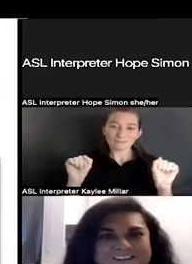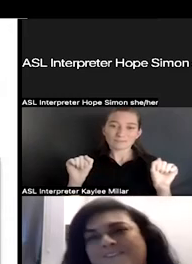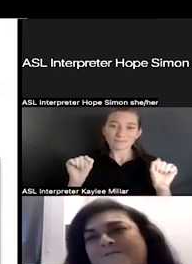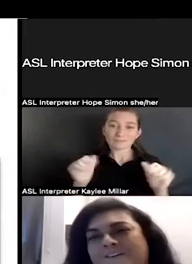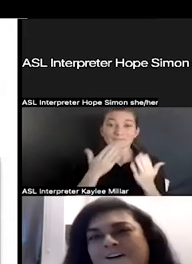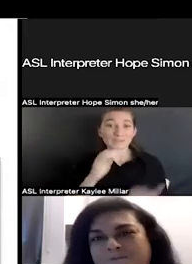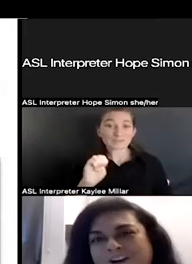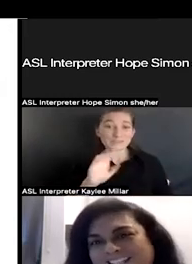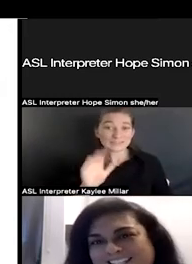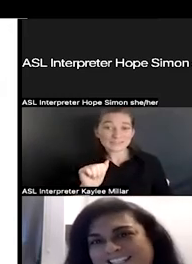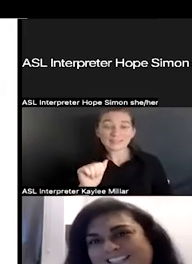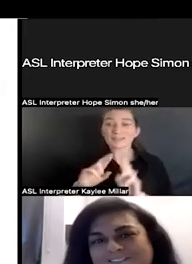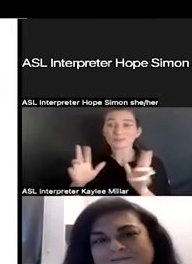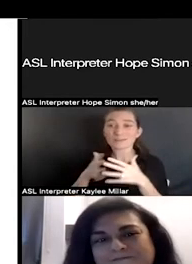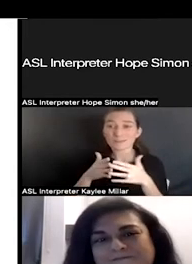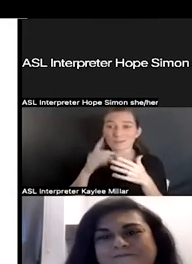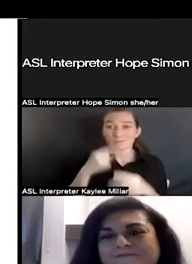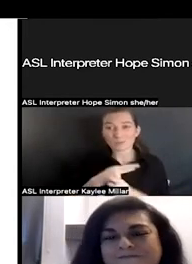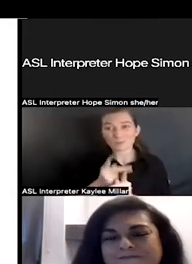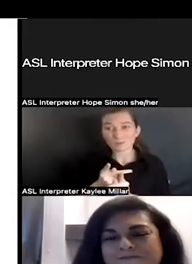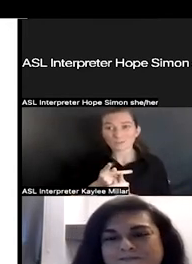America for all these products.